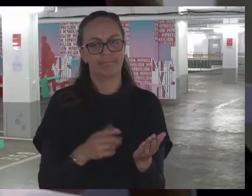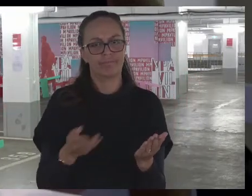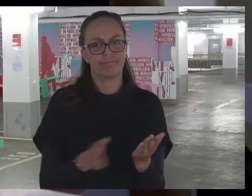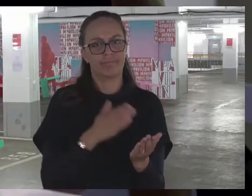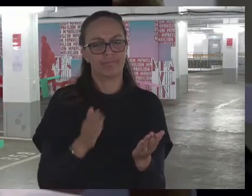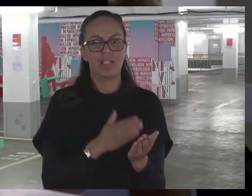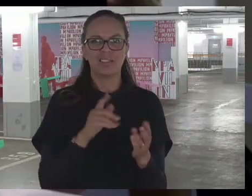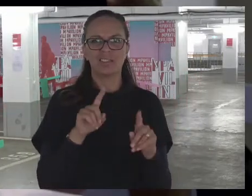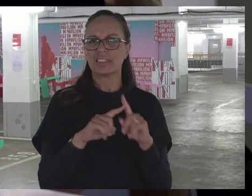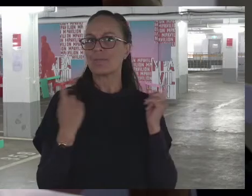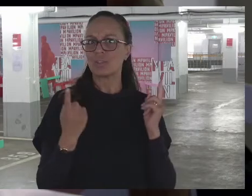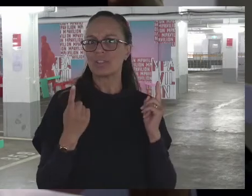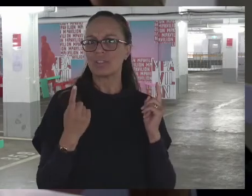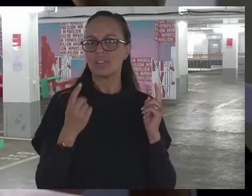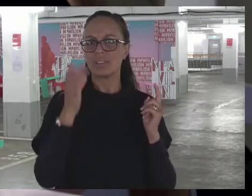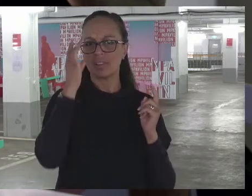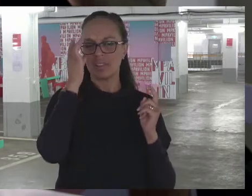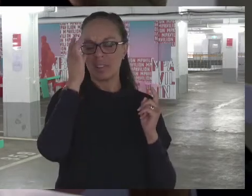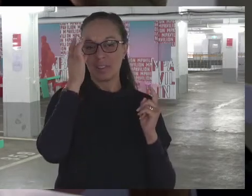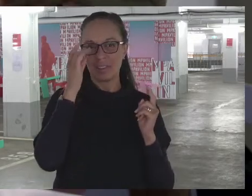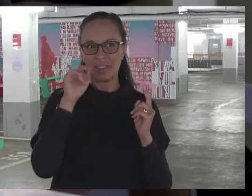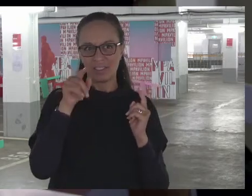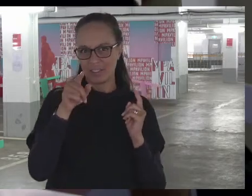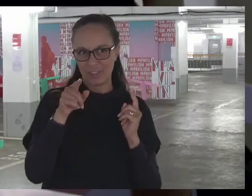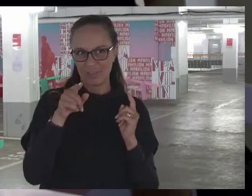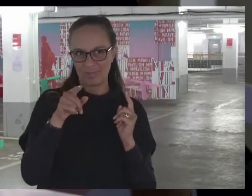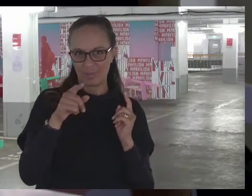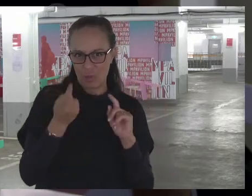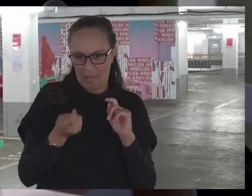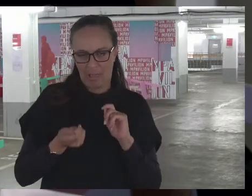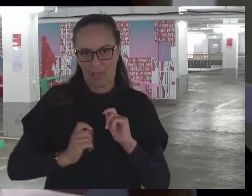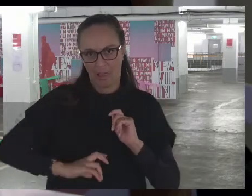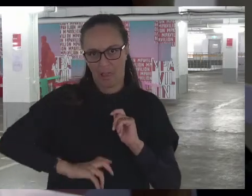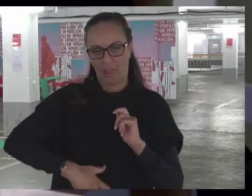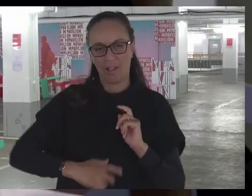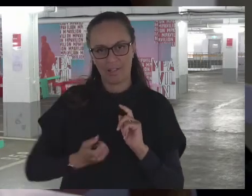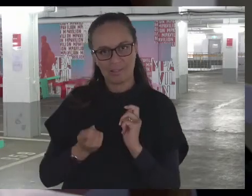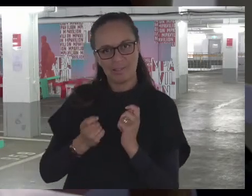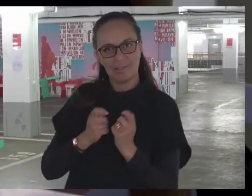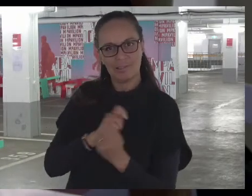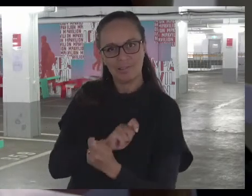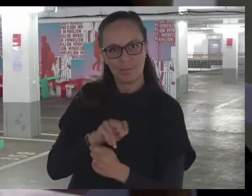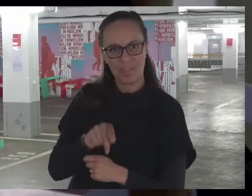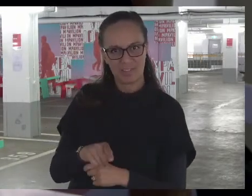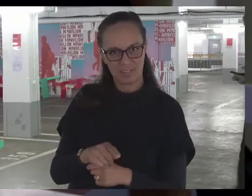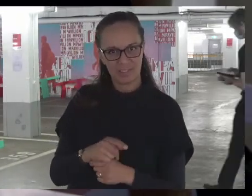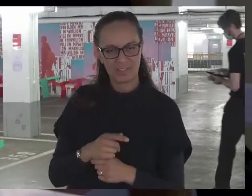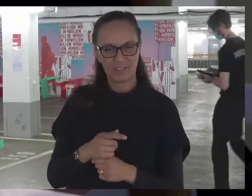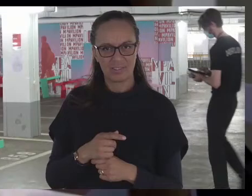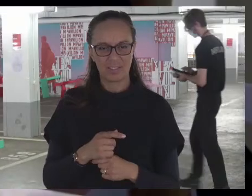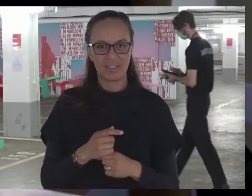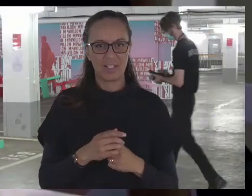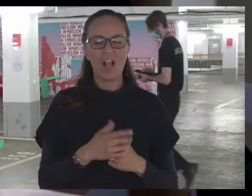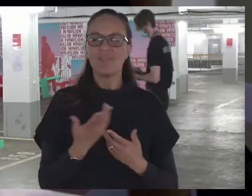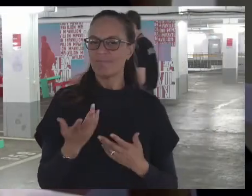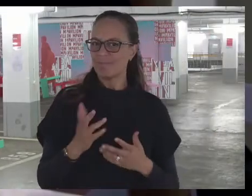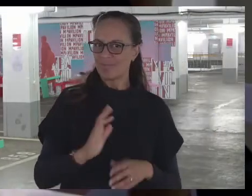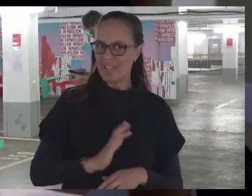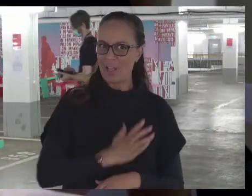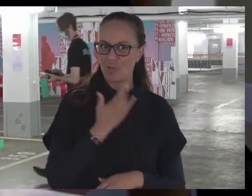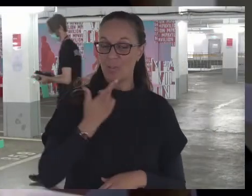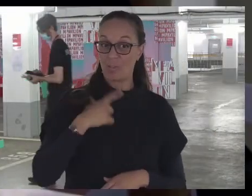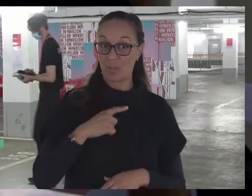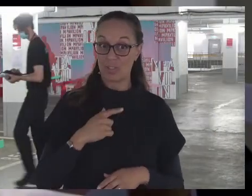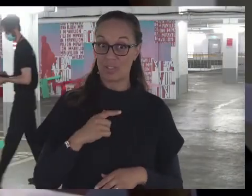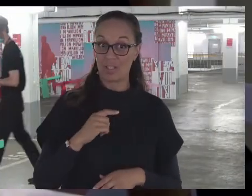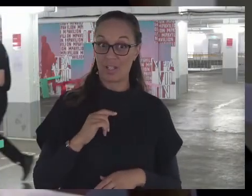has your practice adapted to this form of presentation? Well, it's interesting because I actually, when I went to art school, I originally